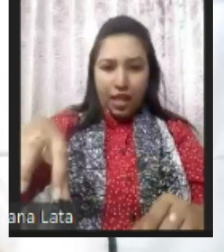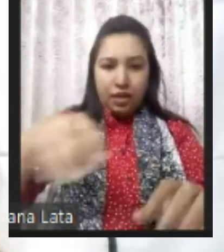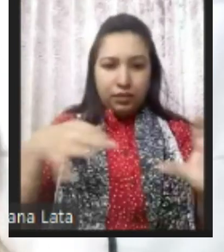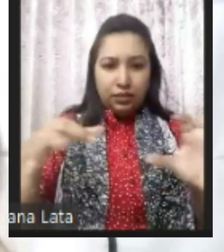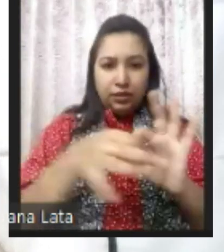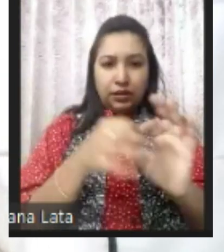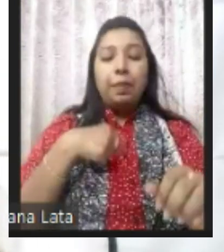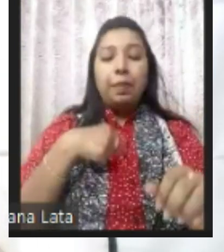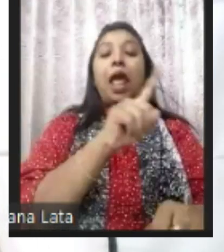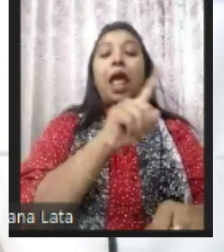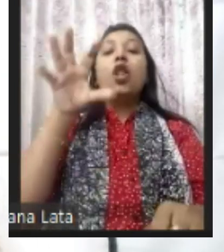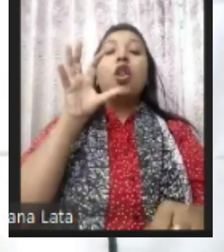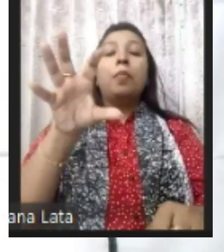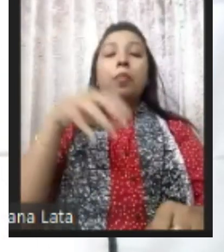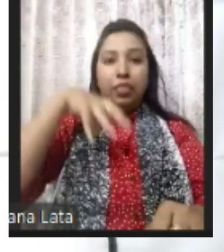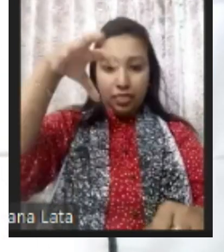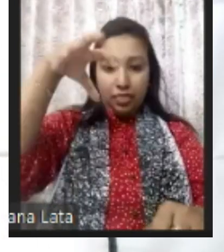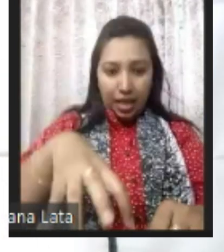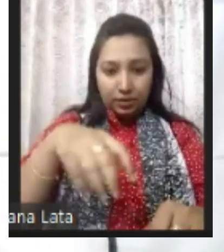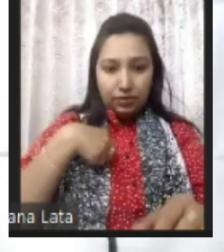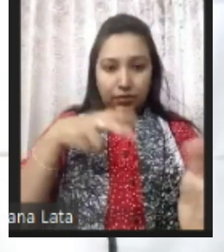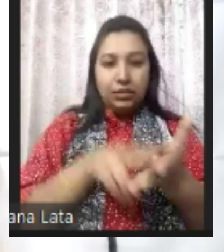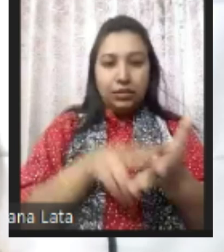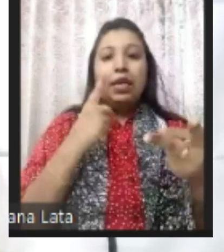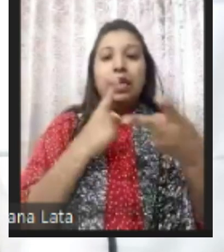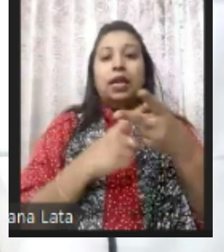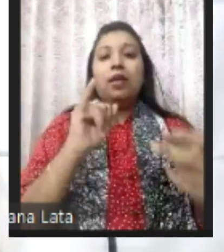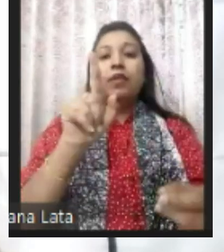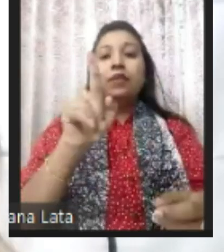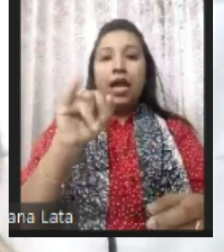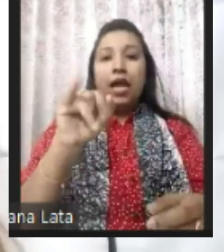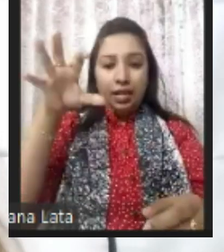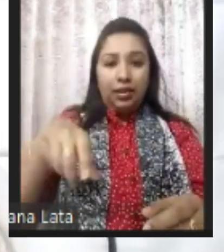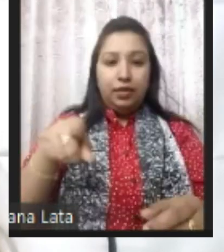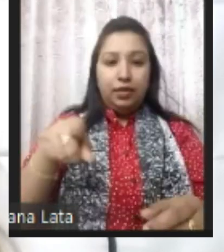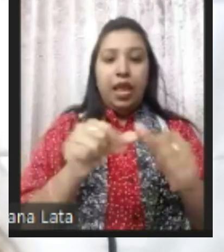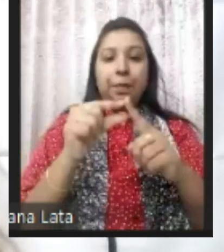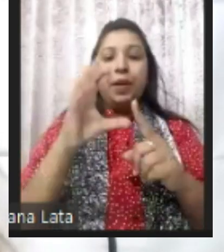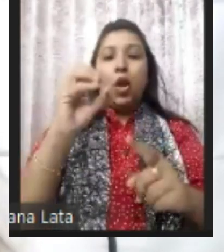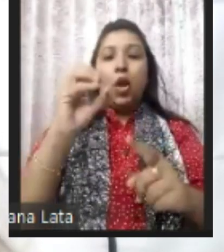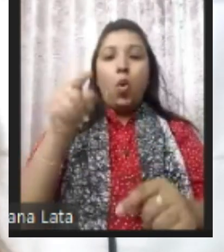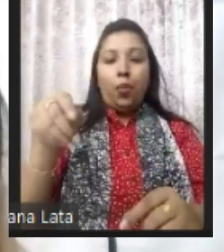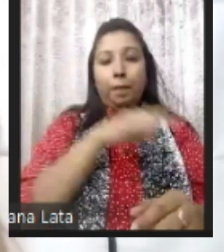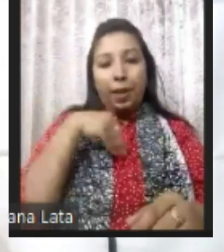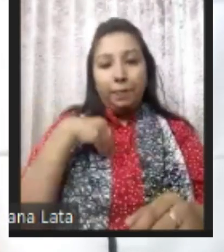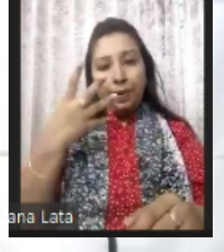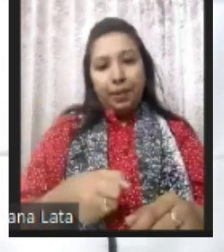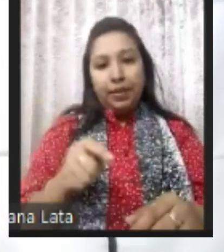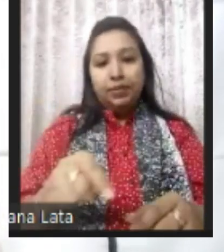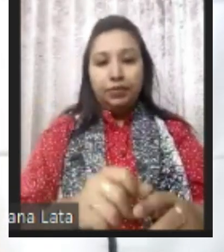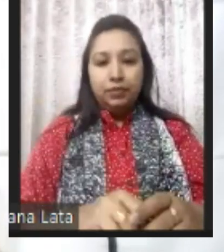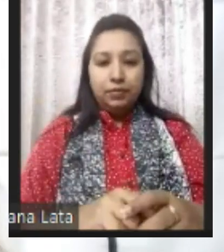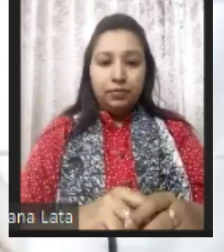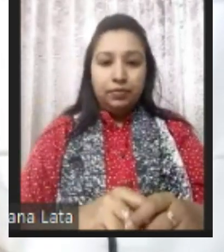member countries in the world. And Fiji is the only Pacific Island representative in APO. So over the